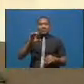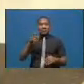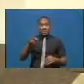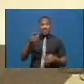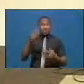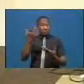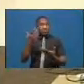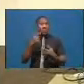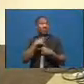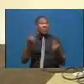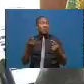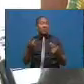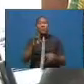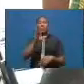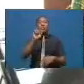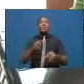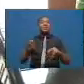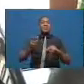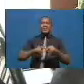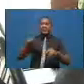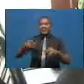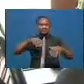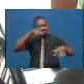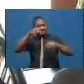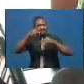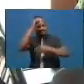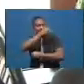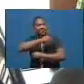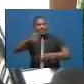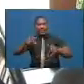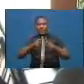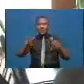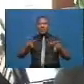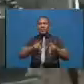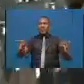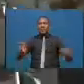which determines utility tariffs, to come out and set the records straight.